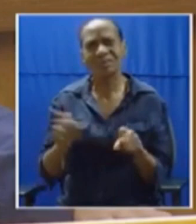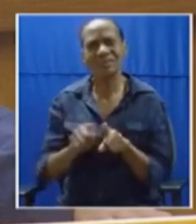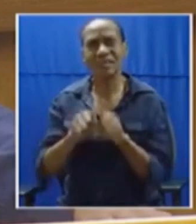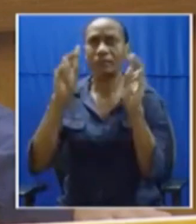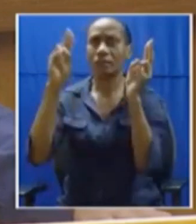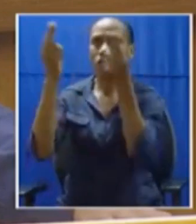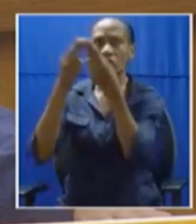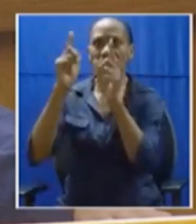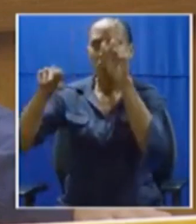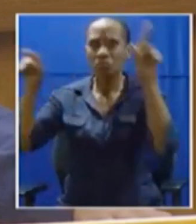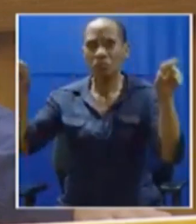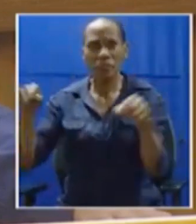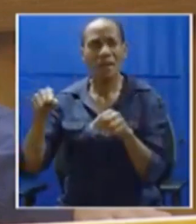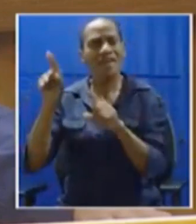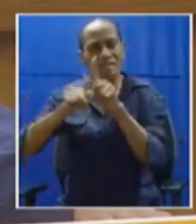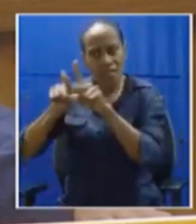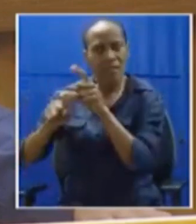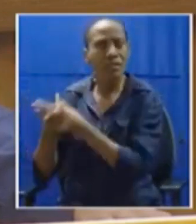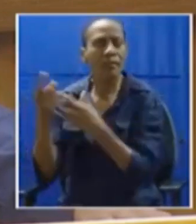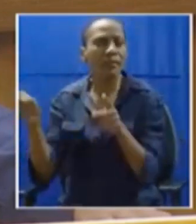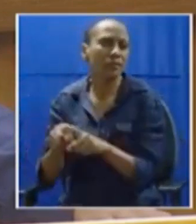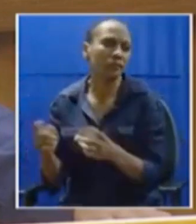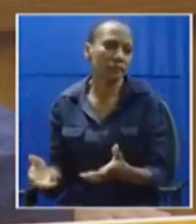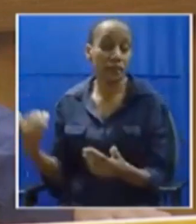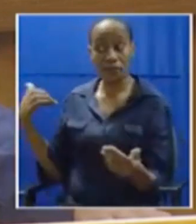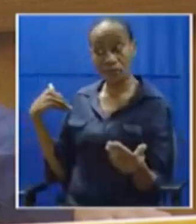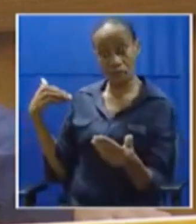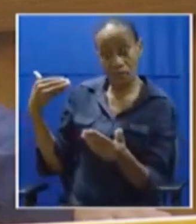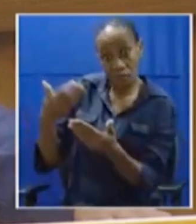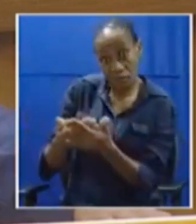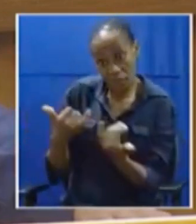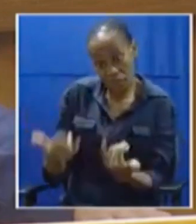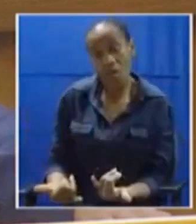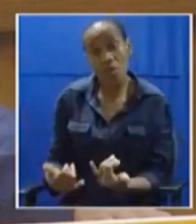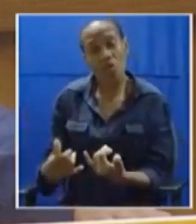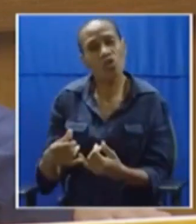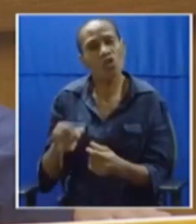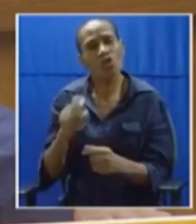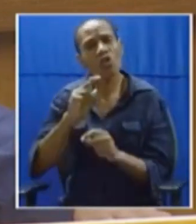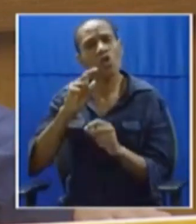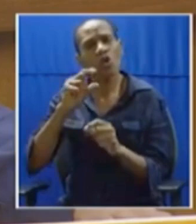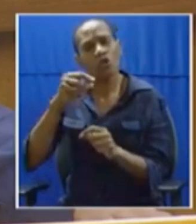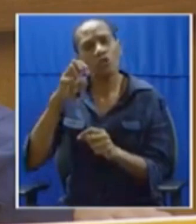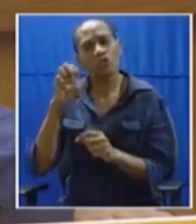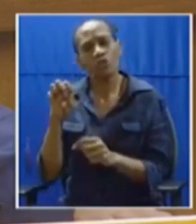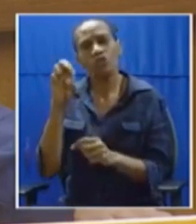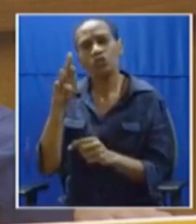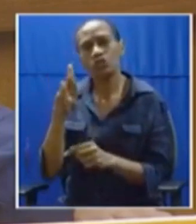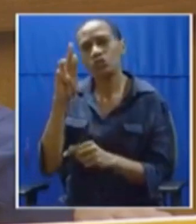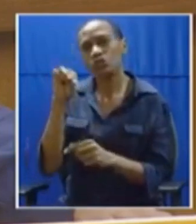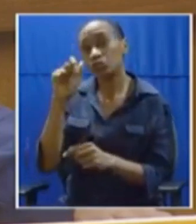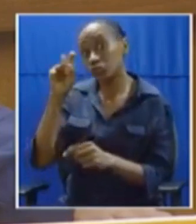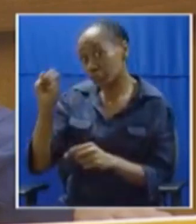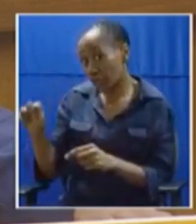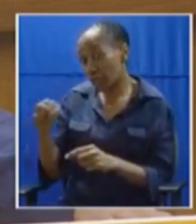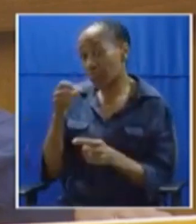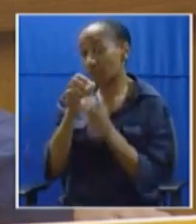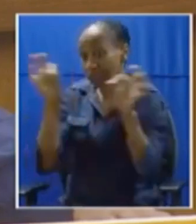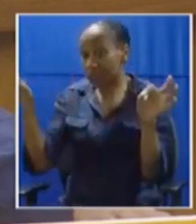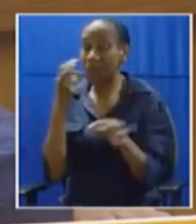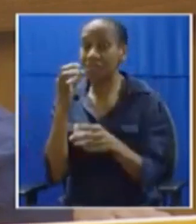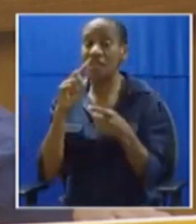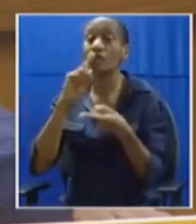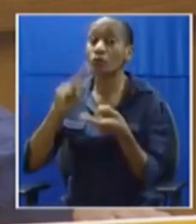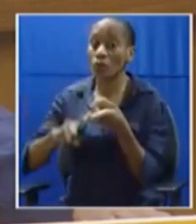learning. Since then, there is a German proverb that has stuck with me, which claims that promises are like the full moon. If